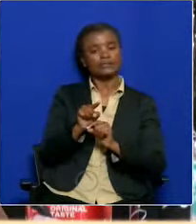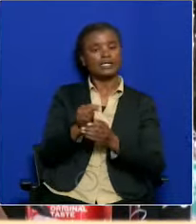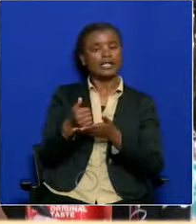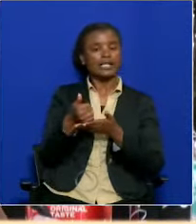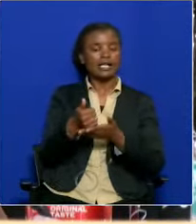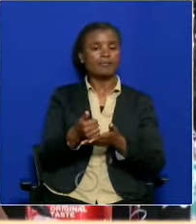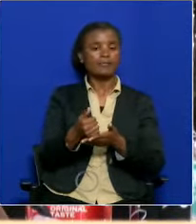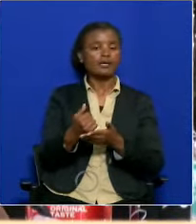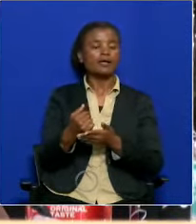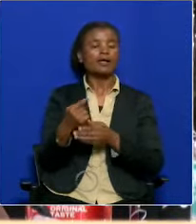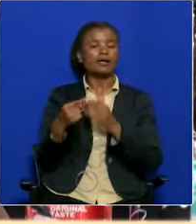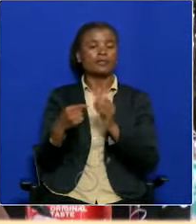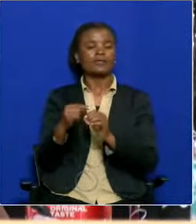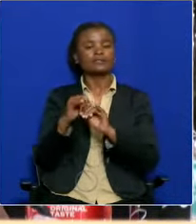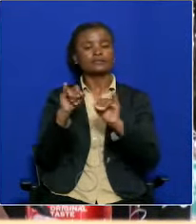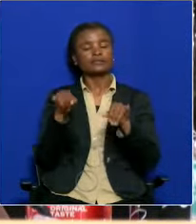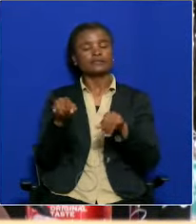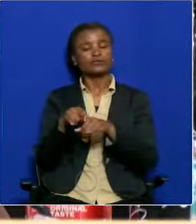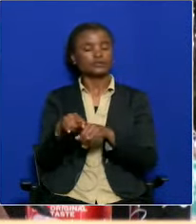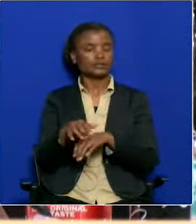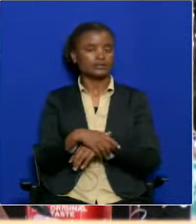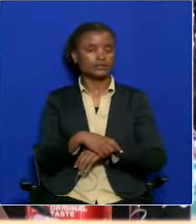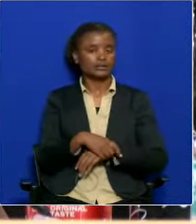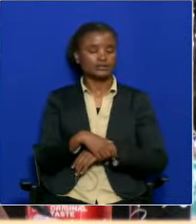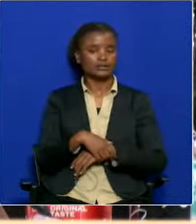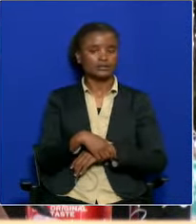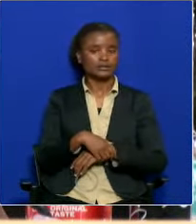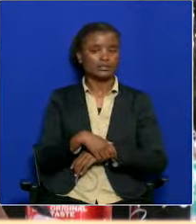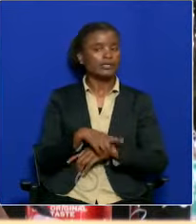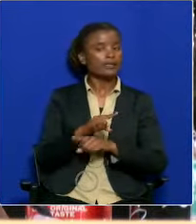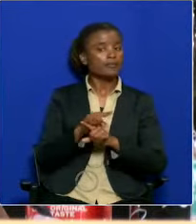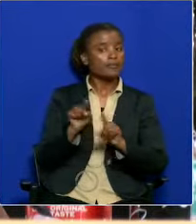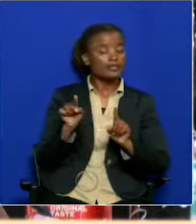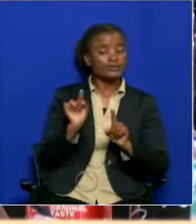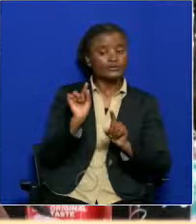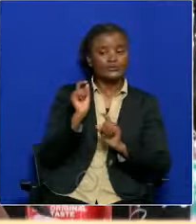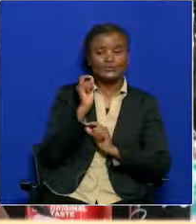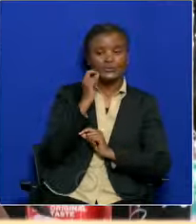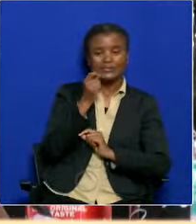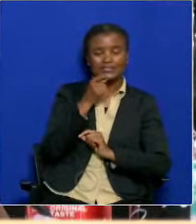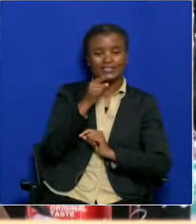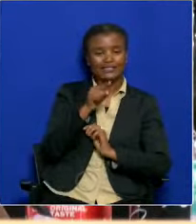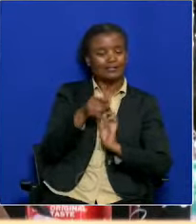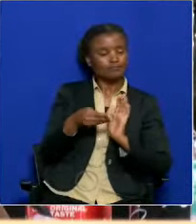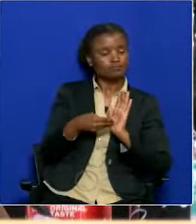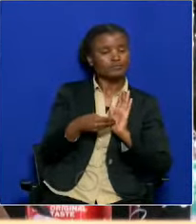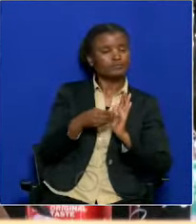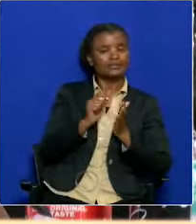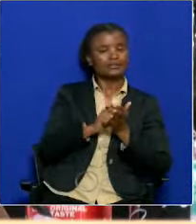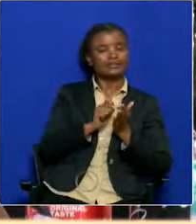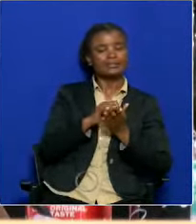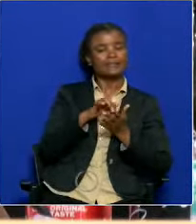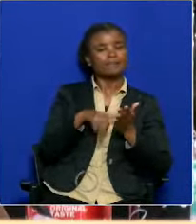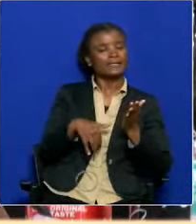these invoices. But you don't say this anyway in your statement.